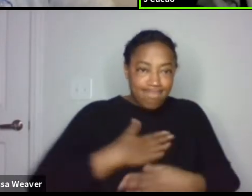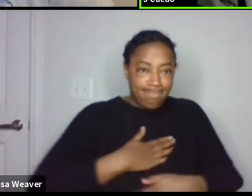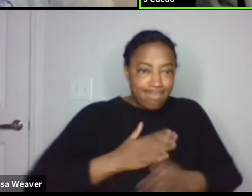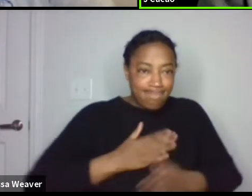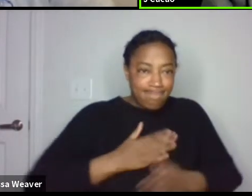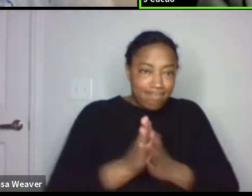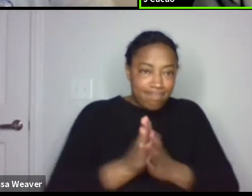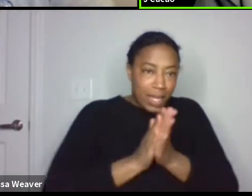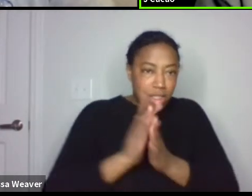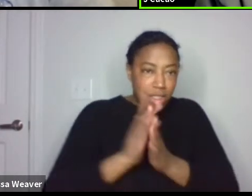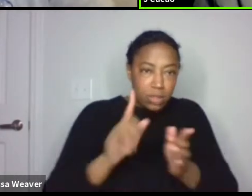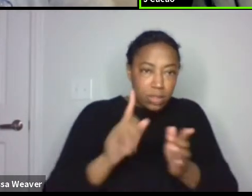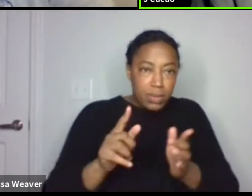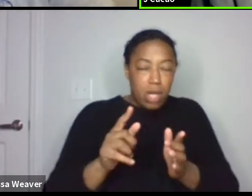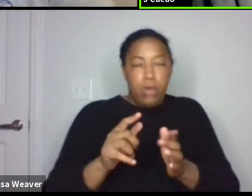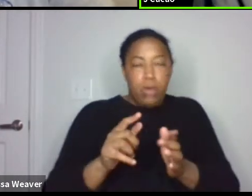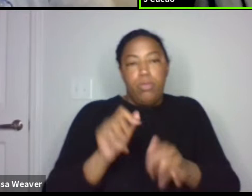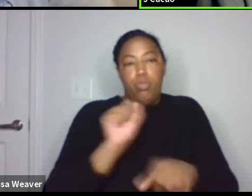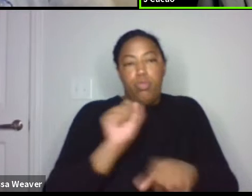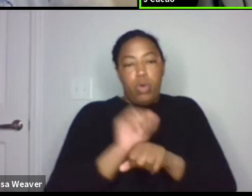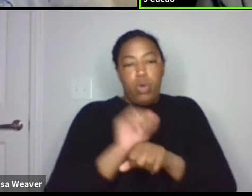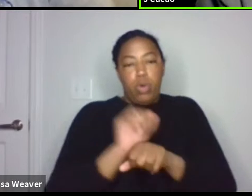affinity with dealing with that population.